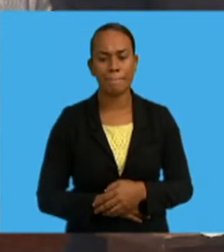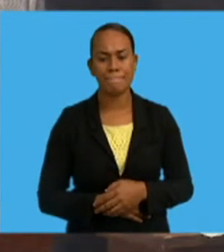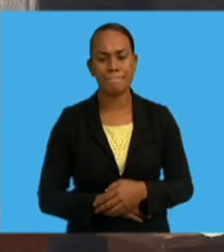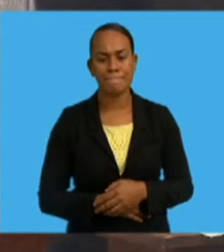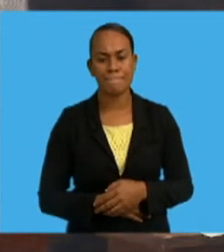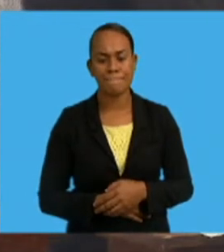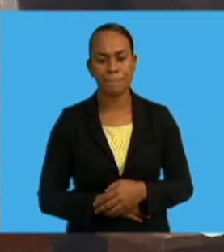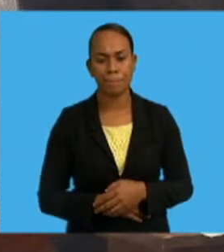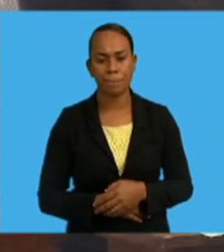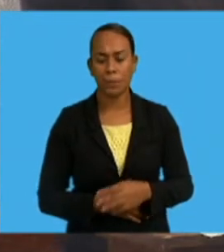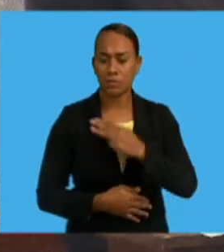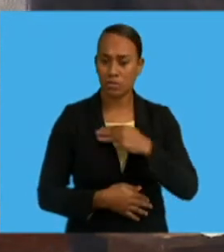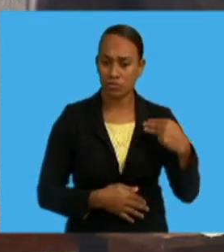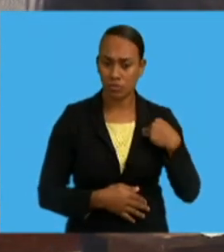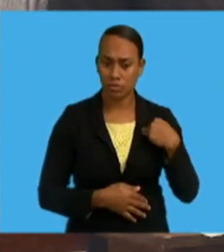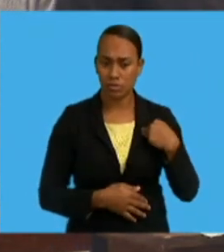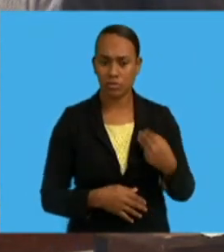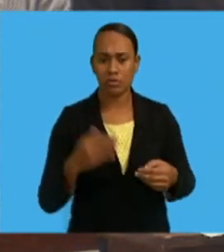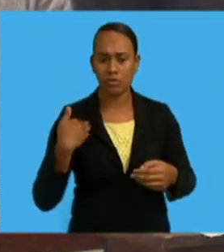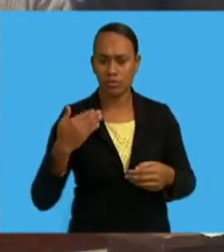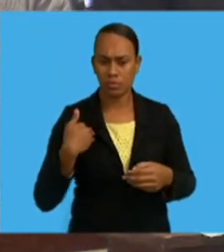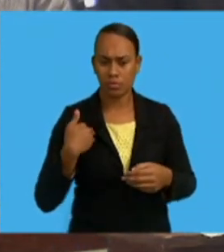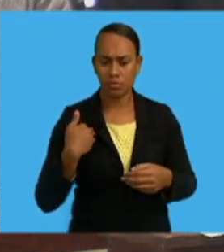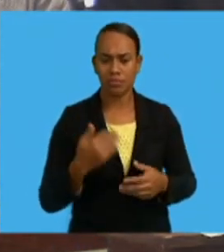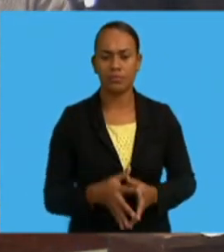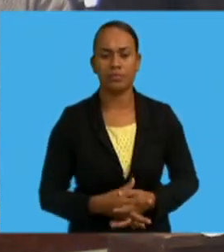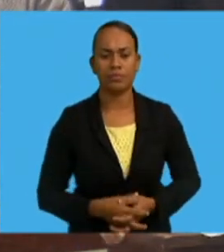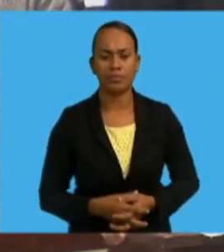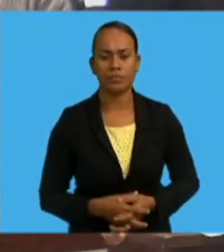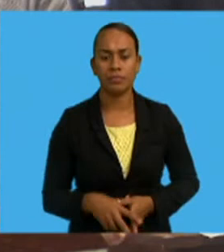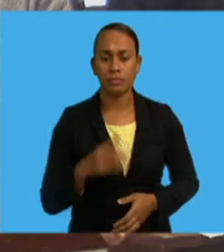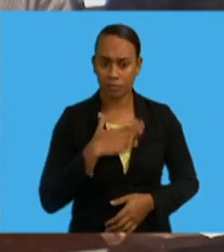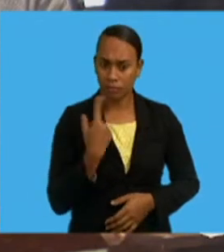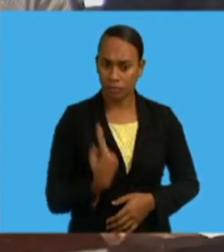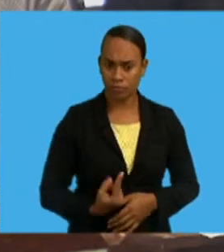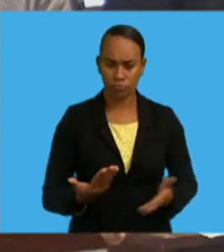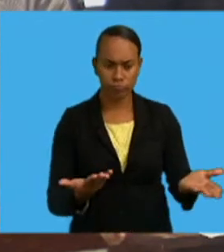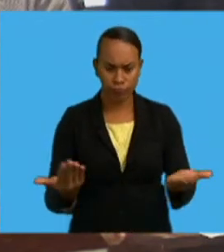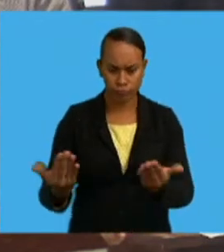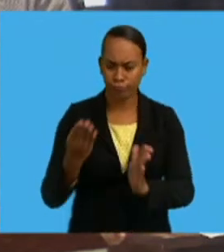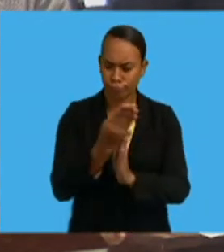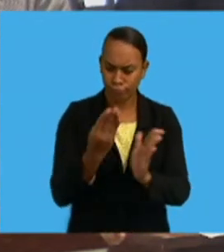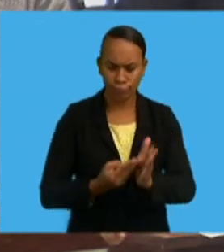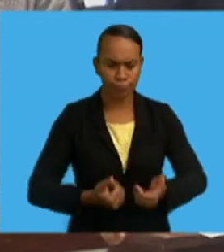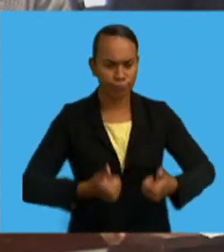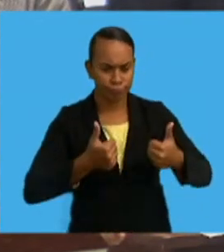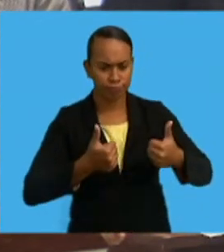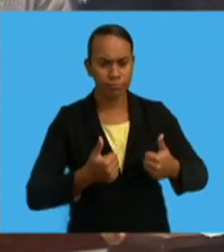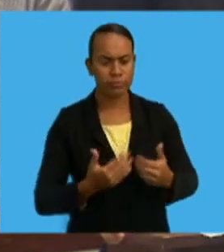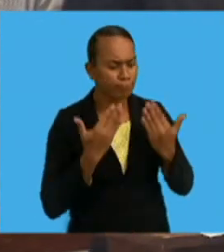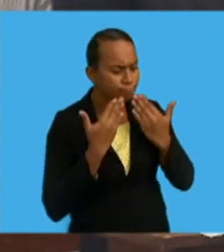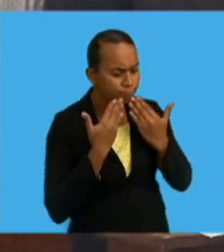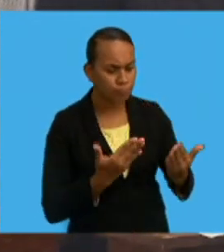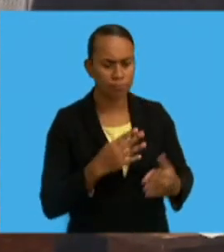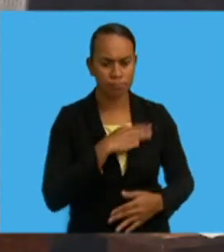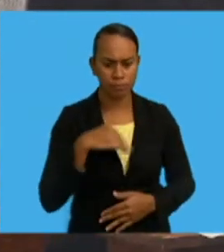the Ministry of Health and Medical Services, as a Minister, I warmly welcome the budget, and I thank the Honourable Minister for Economy for